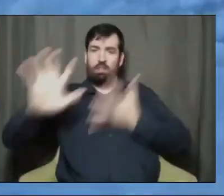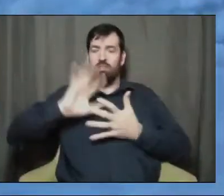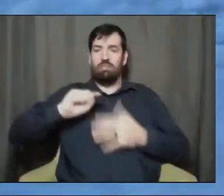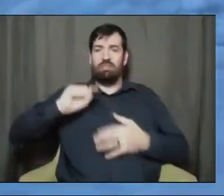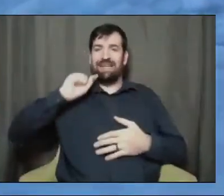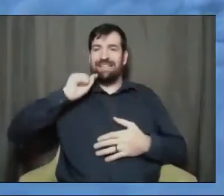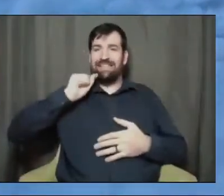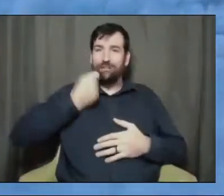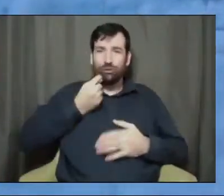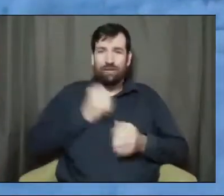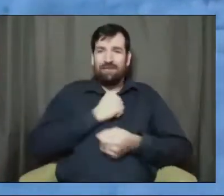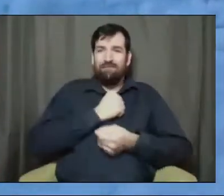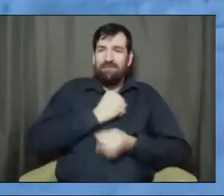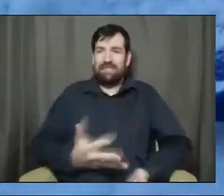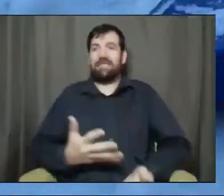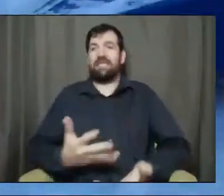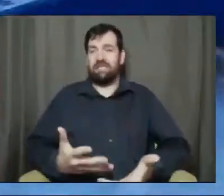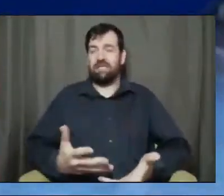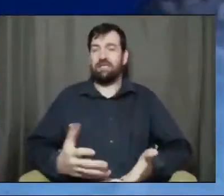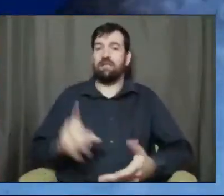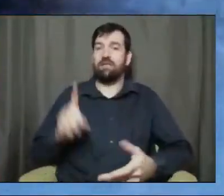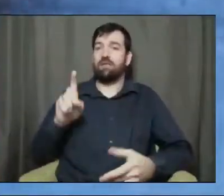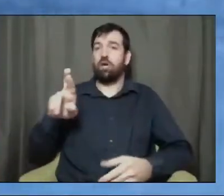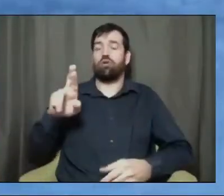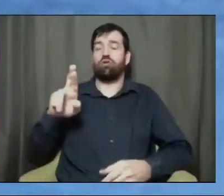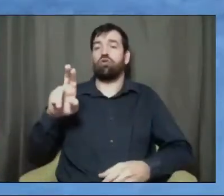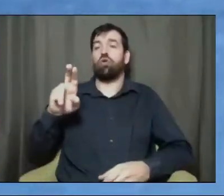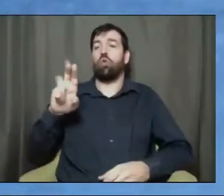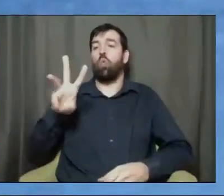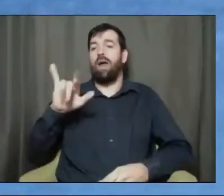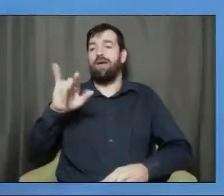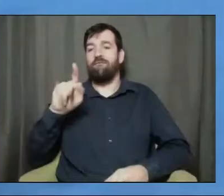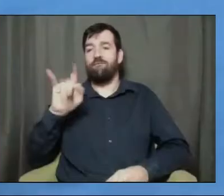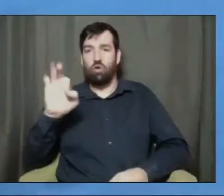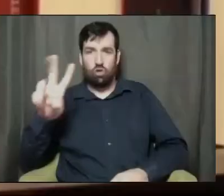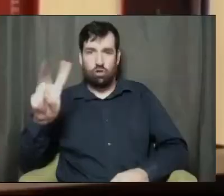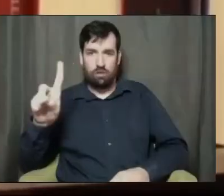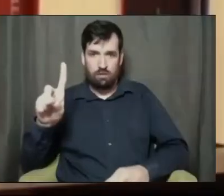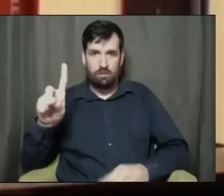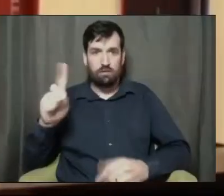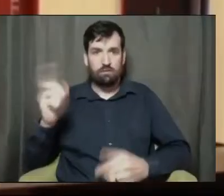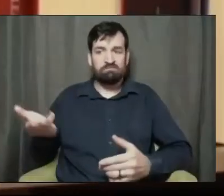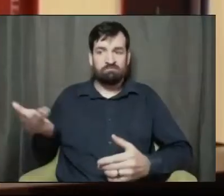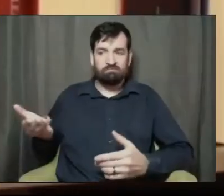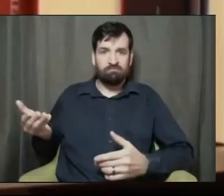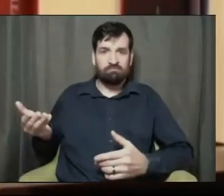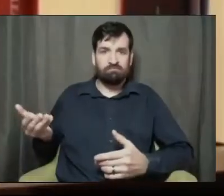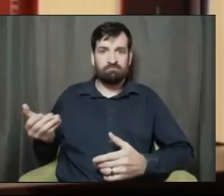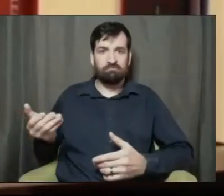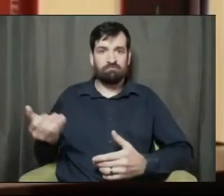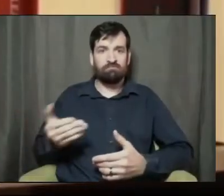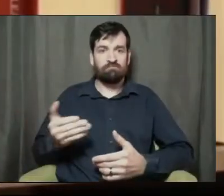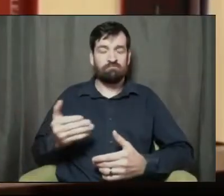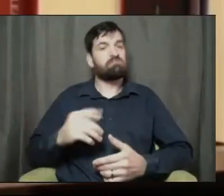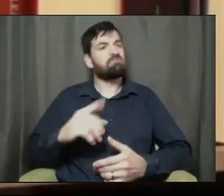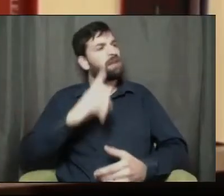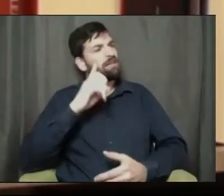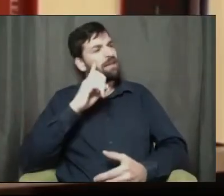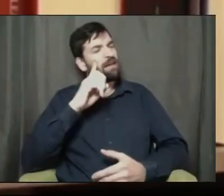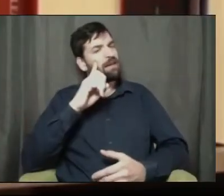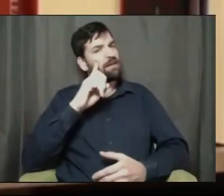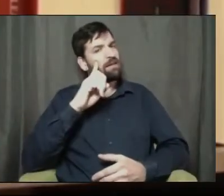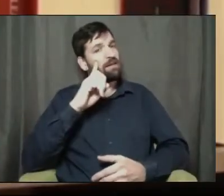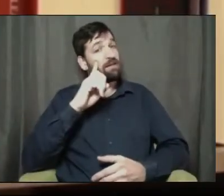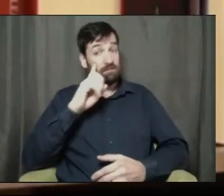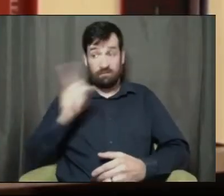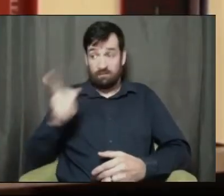fatigue. Dr. Brian Wyford is a cardiologist here at the health system. Here's what he said. I think if they feel the need to go